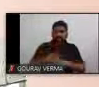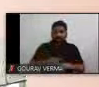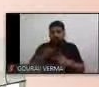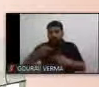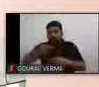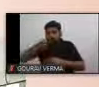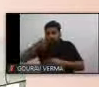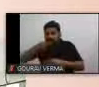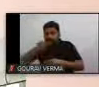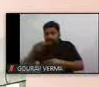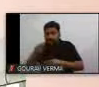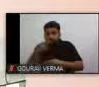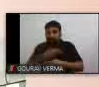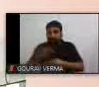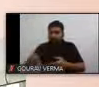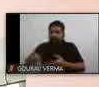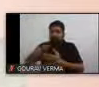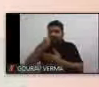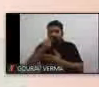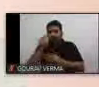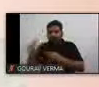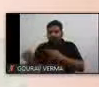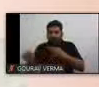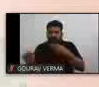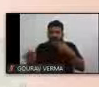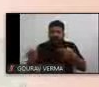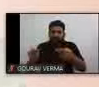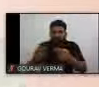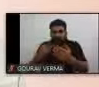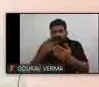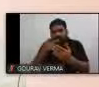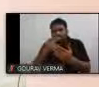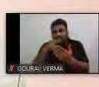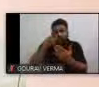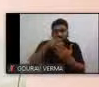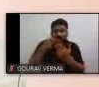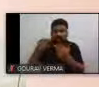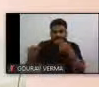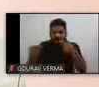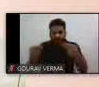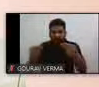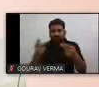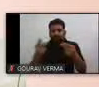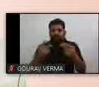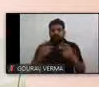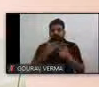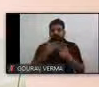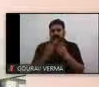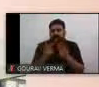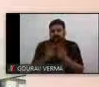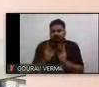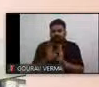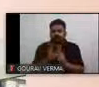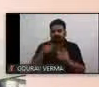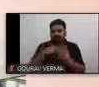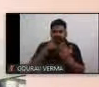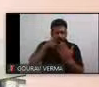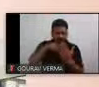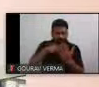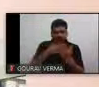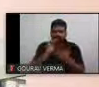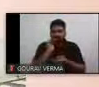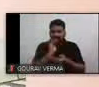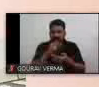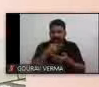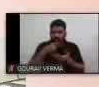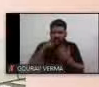on the boy's picture. She will put the brush on that boy's picture. She will brush the doll. She will